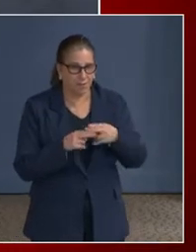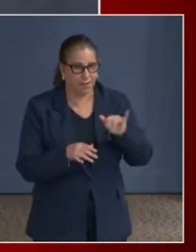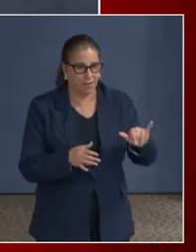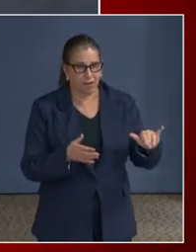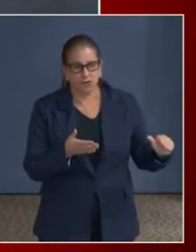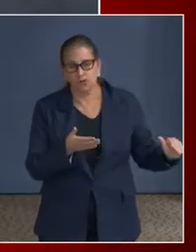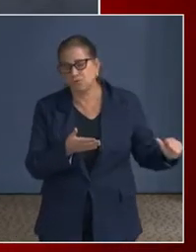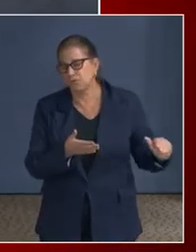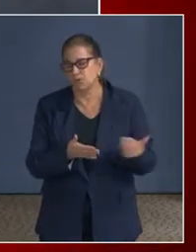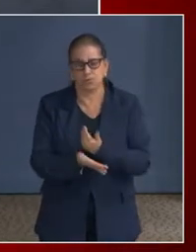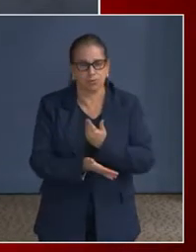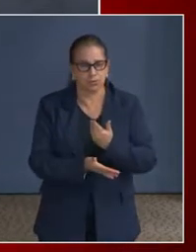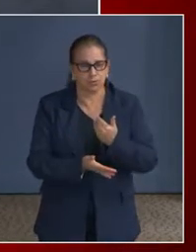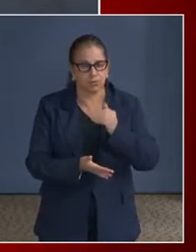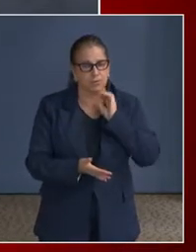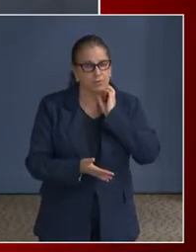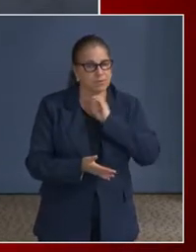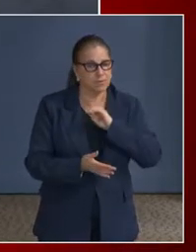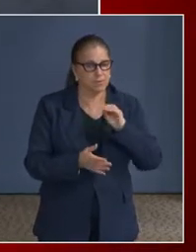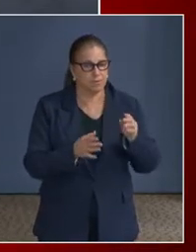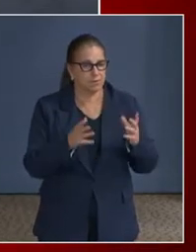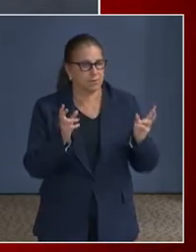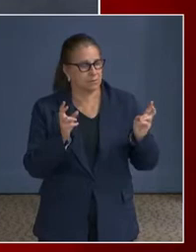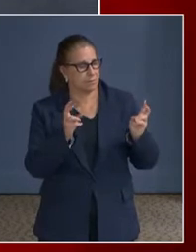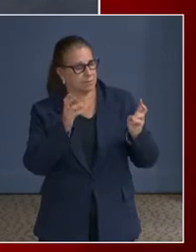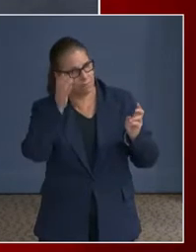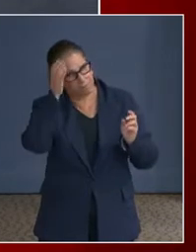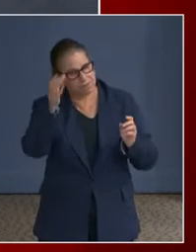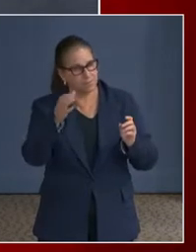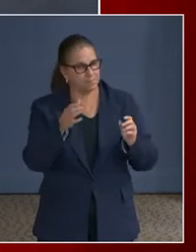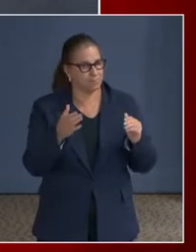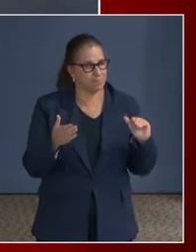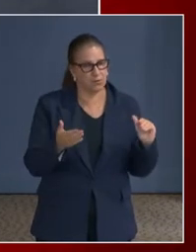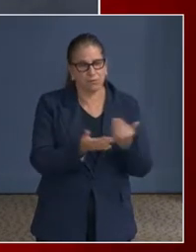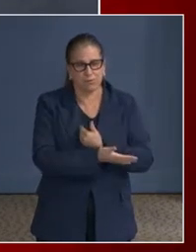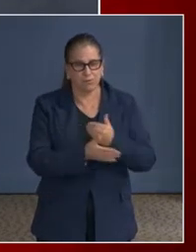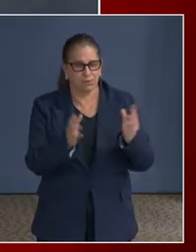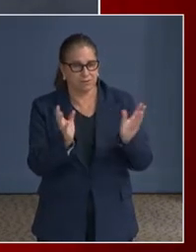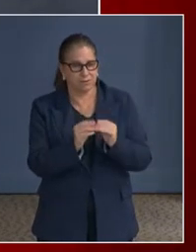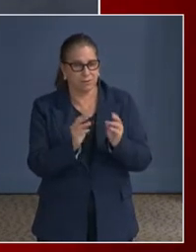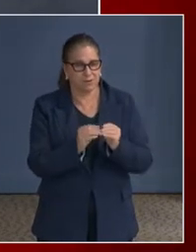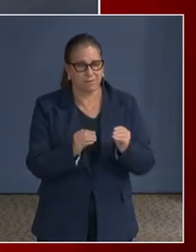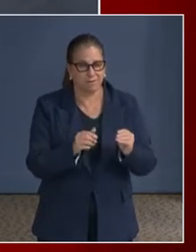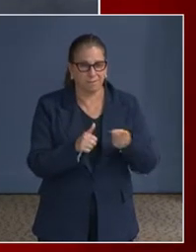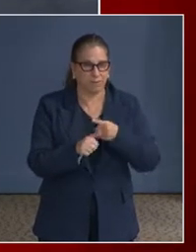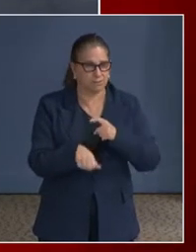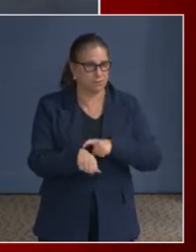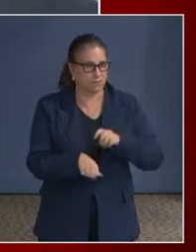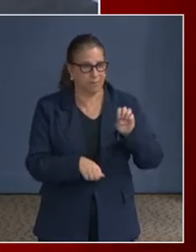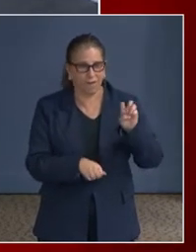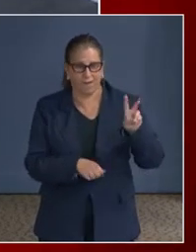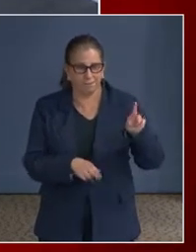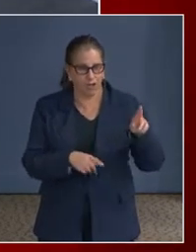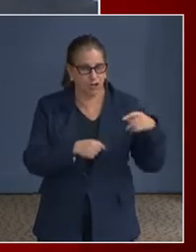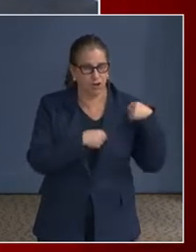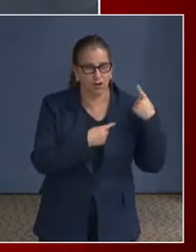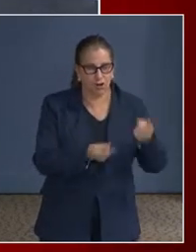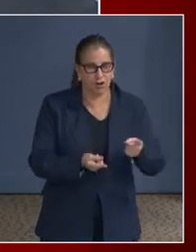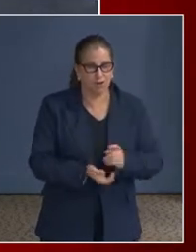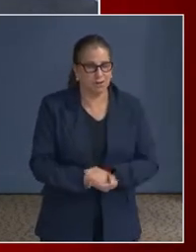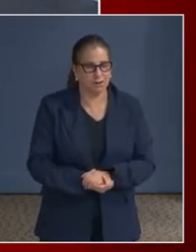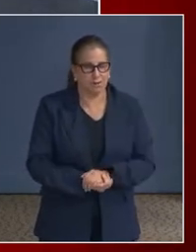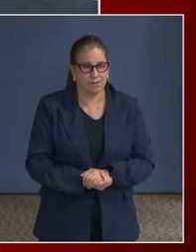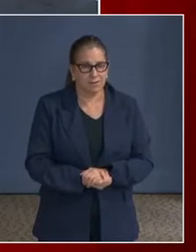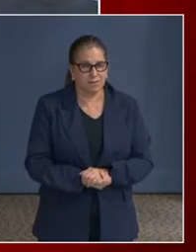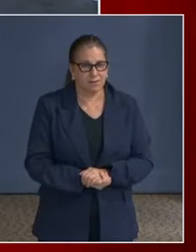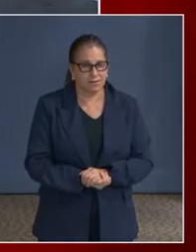quality. The Maternal and Infant Health Summit will be the first event that happens at the convention center. This is the first time we're having any sort of event